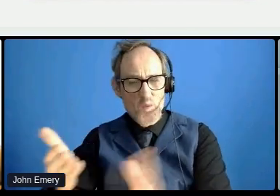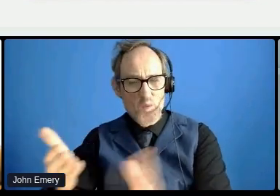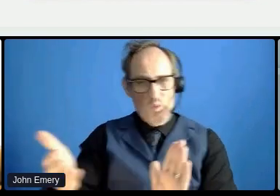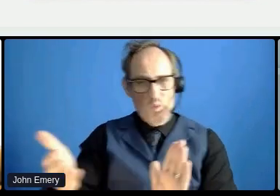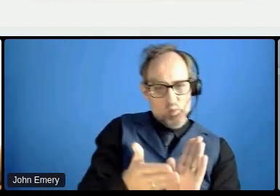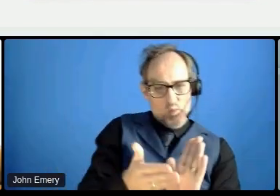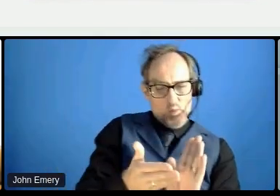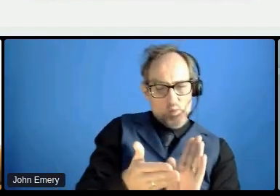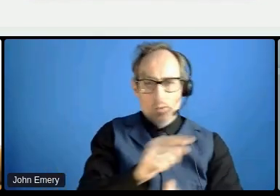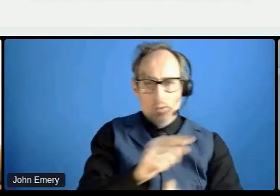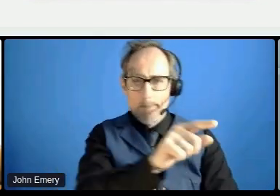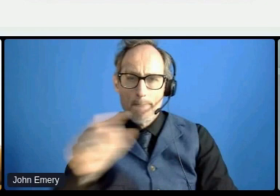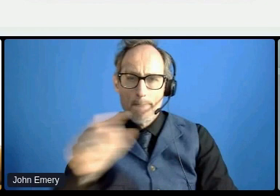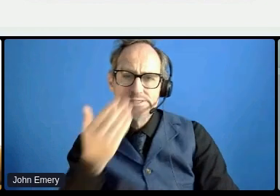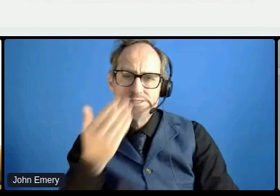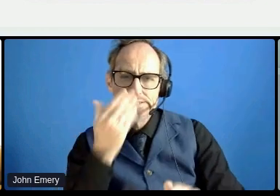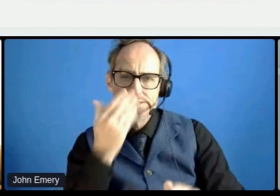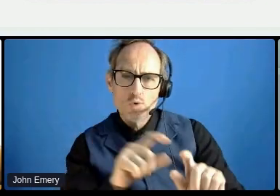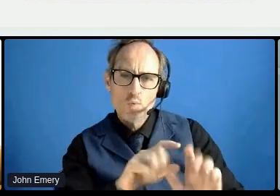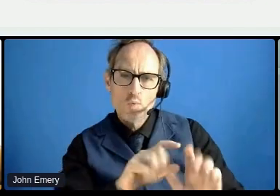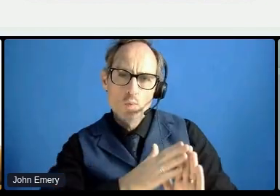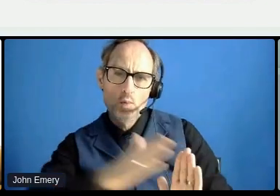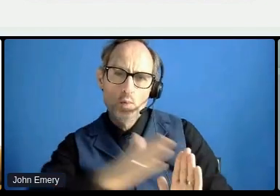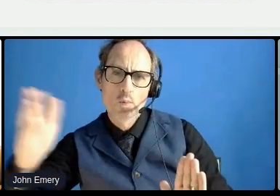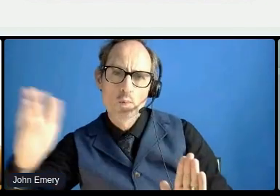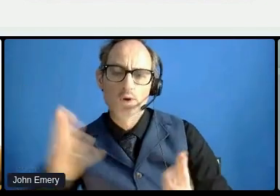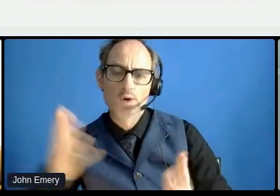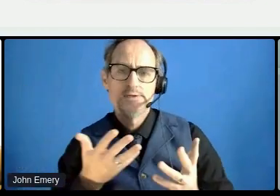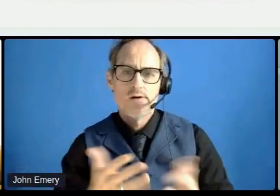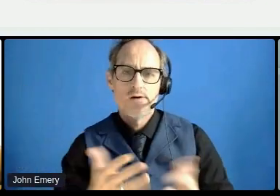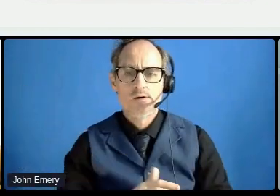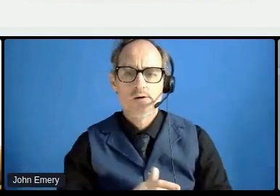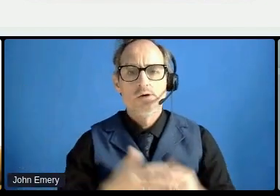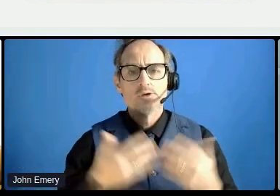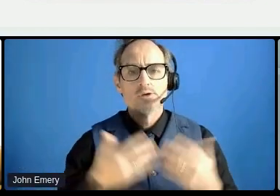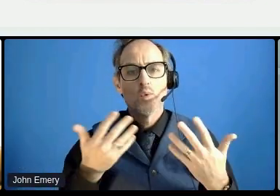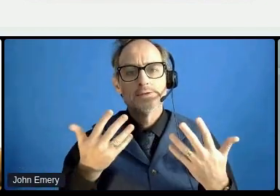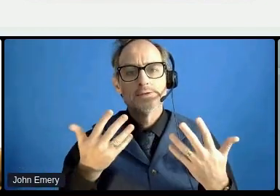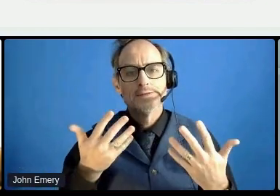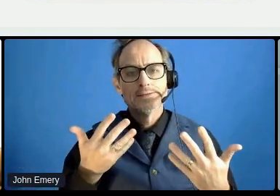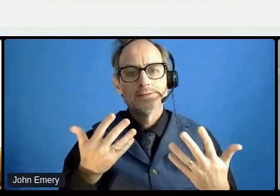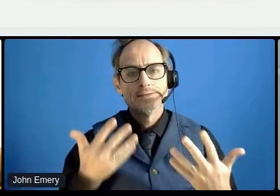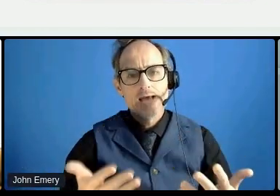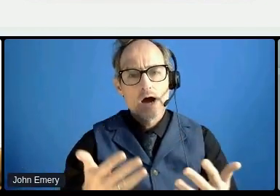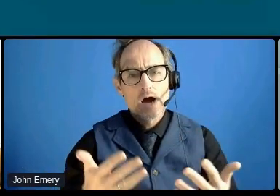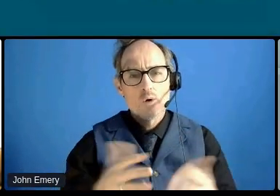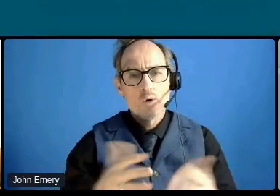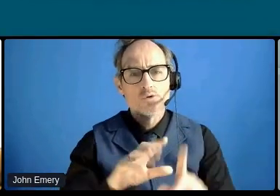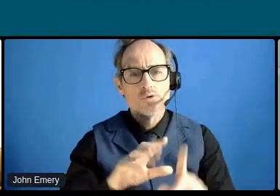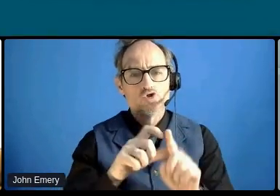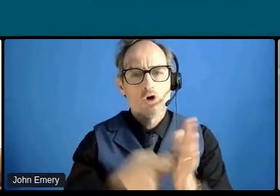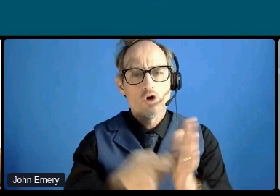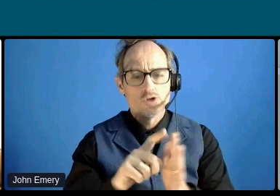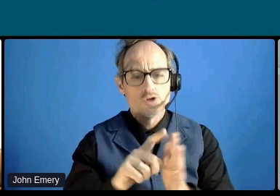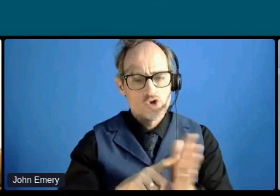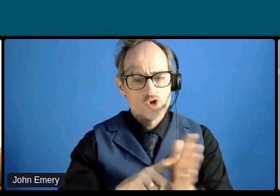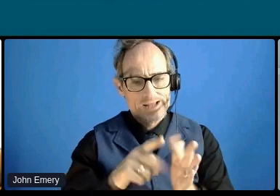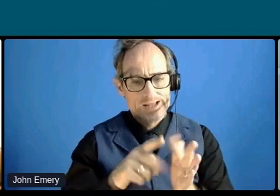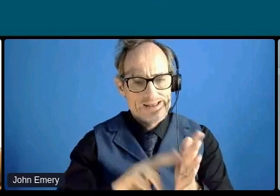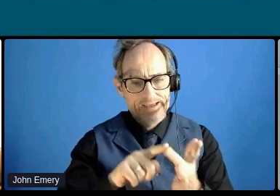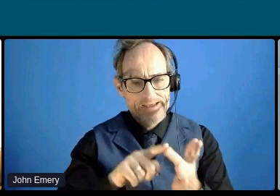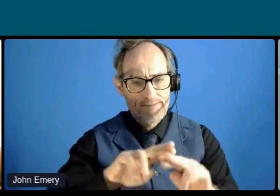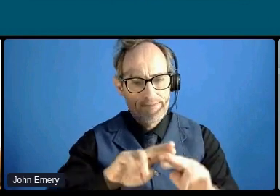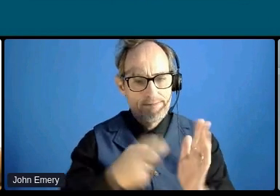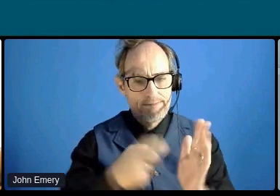Right. I want to now move to invite Dr. Jennifer George to speak to us